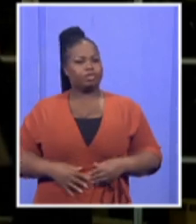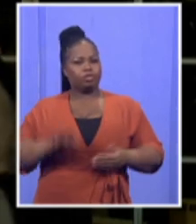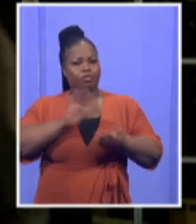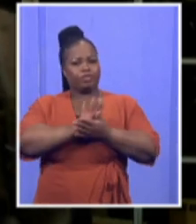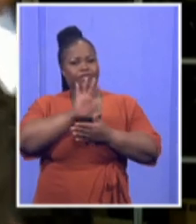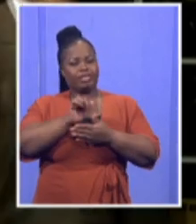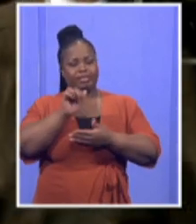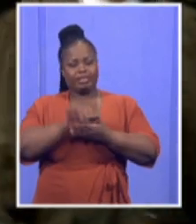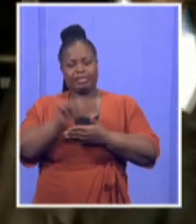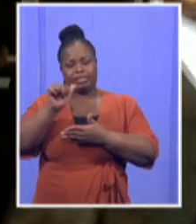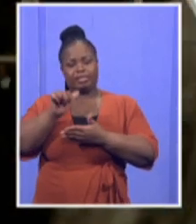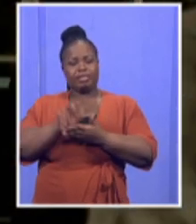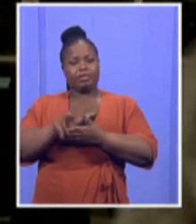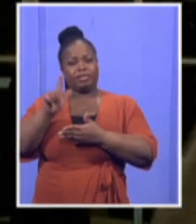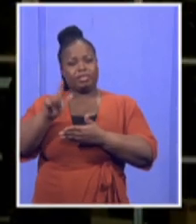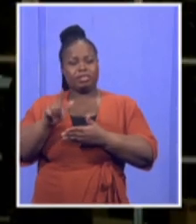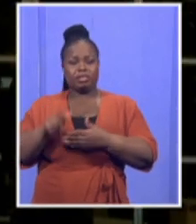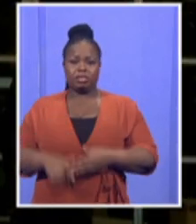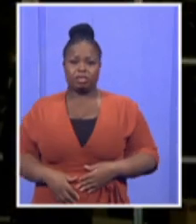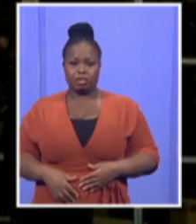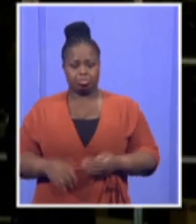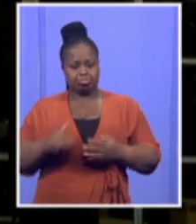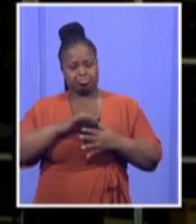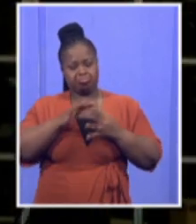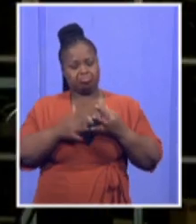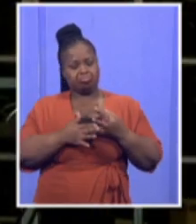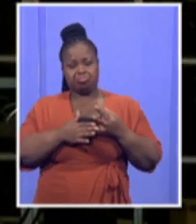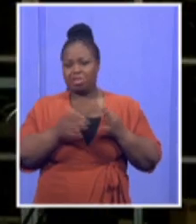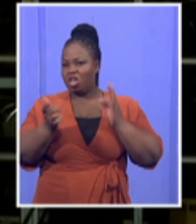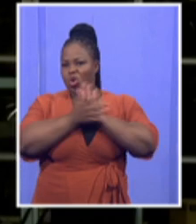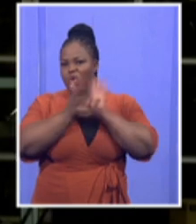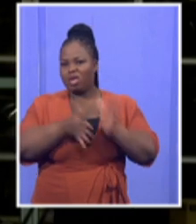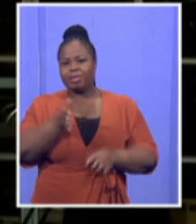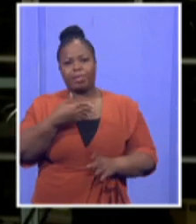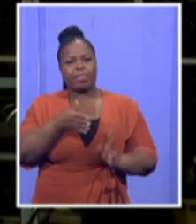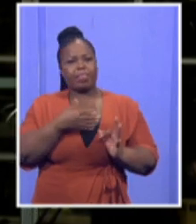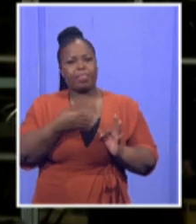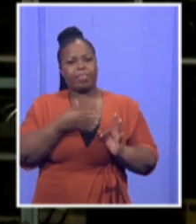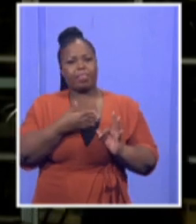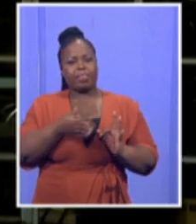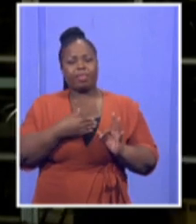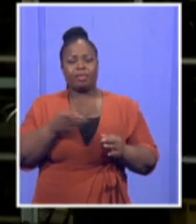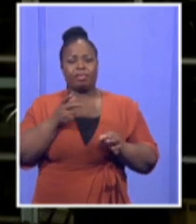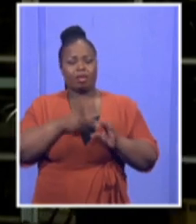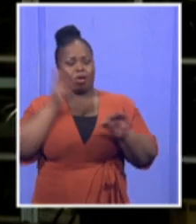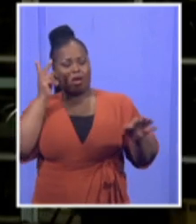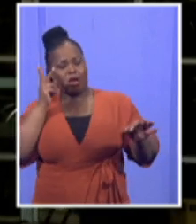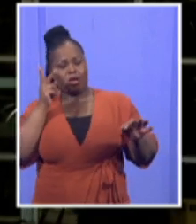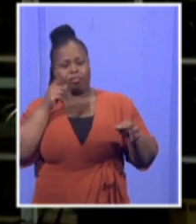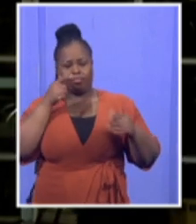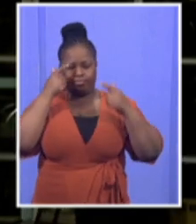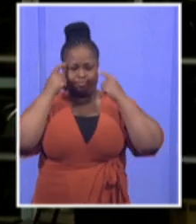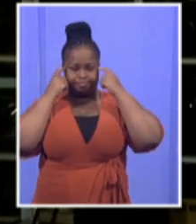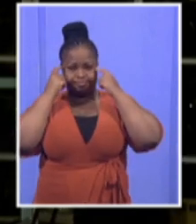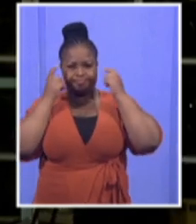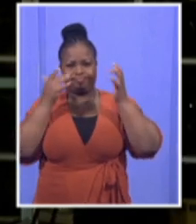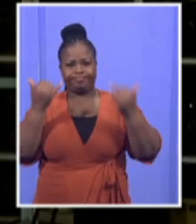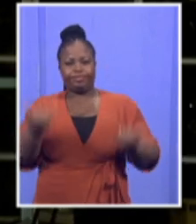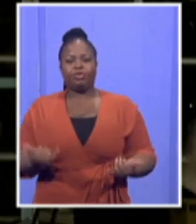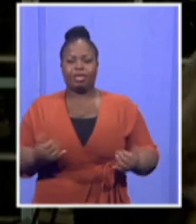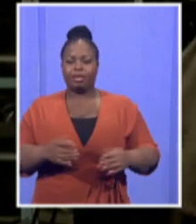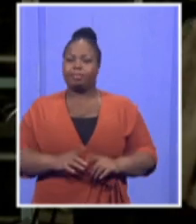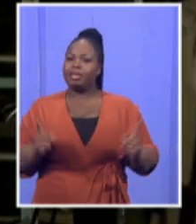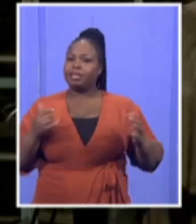and 17th accused in the matter did not have legal representation, and this halted it to where we are today. But today,